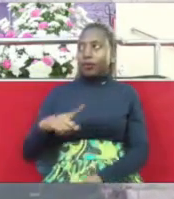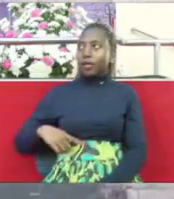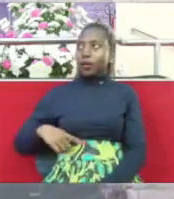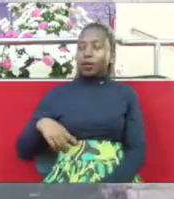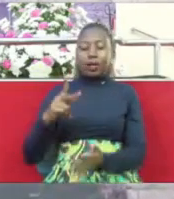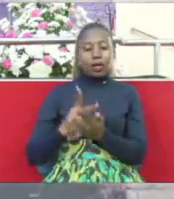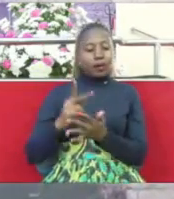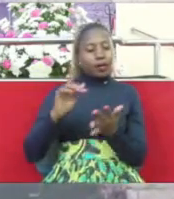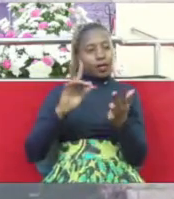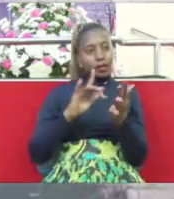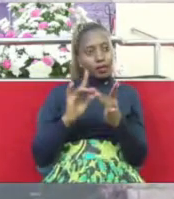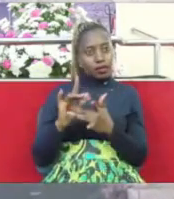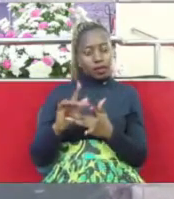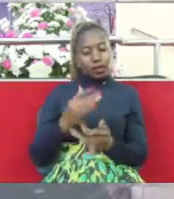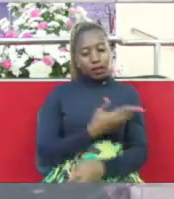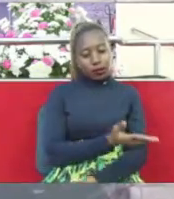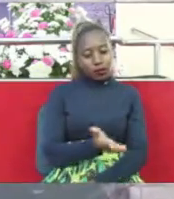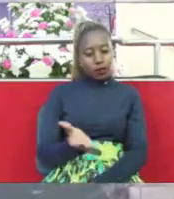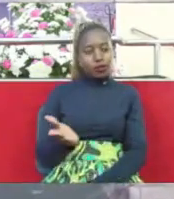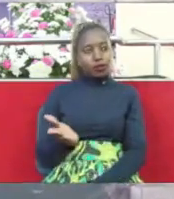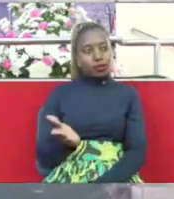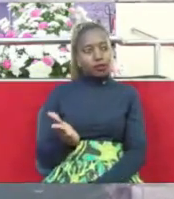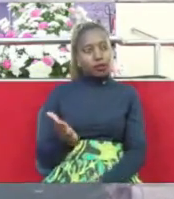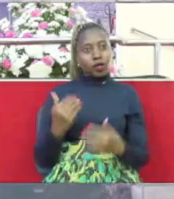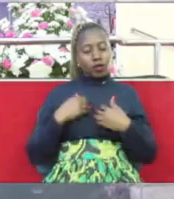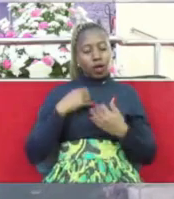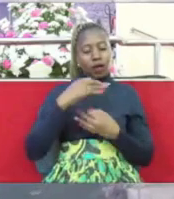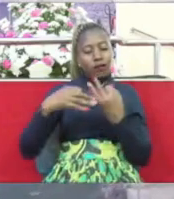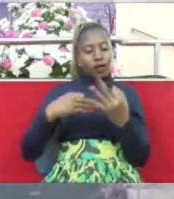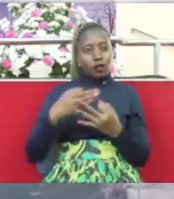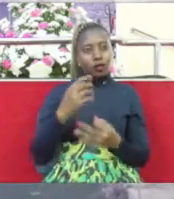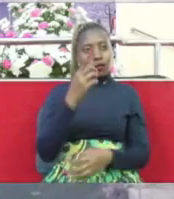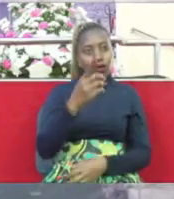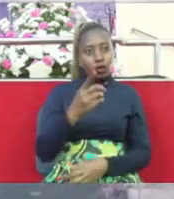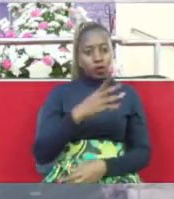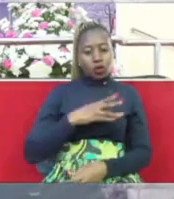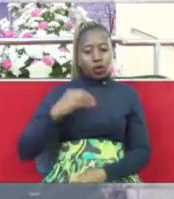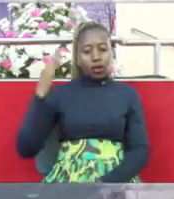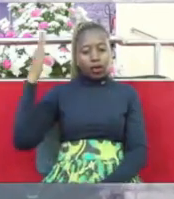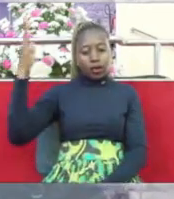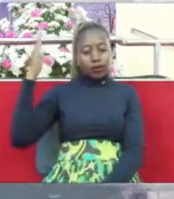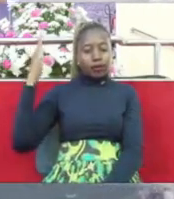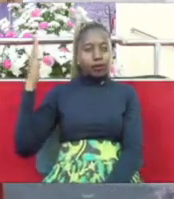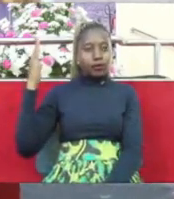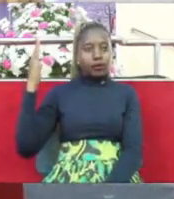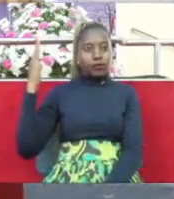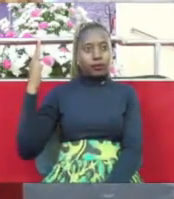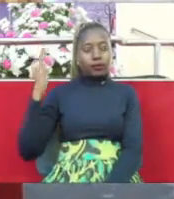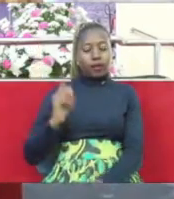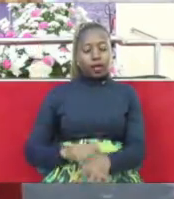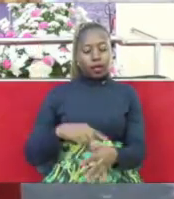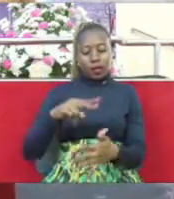in front. Kumweka mbele. So that you can have fellowship, you and him. Ili uweze kupata ushirika baina yako na yeye. As we read 1